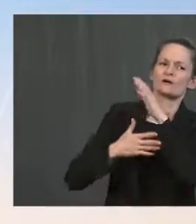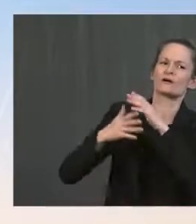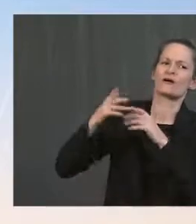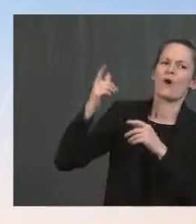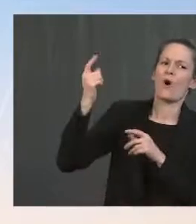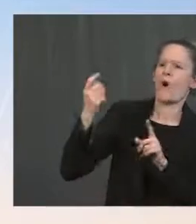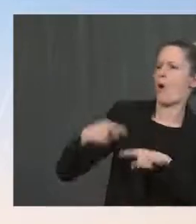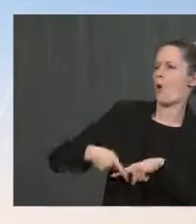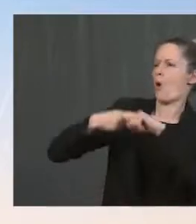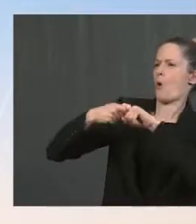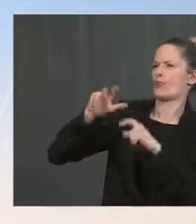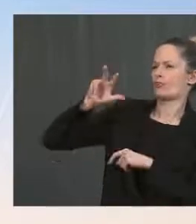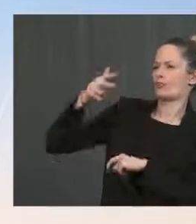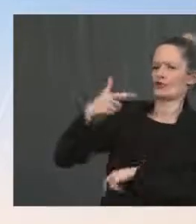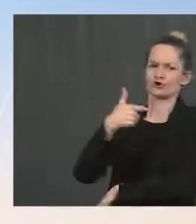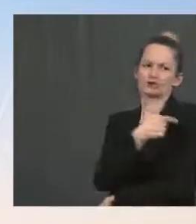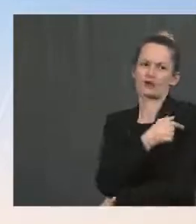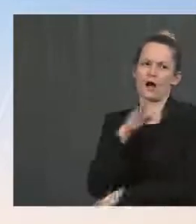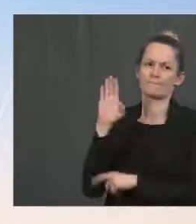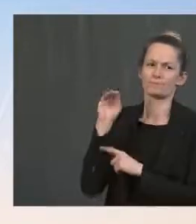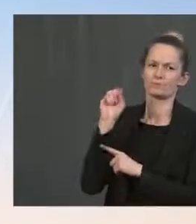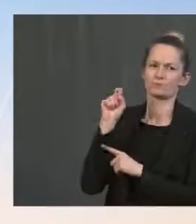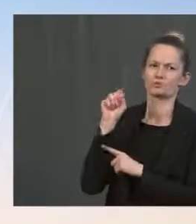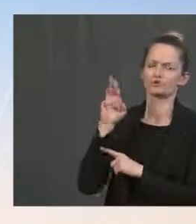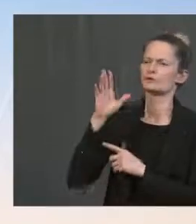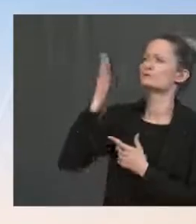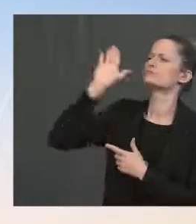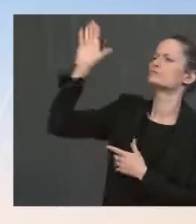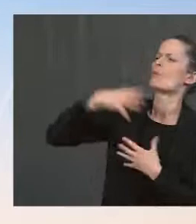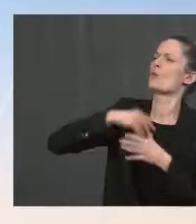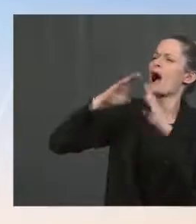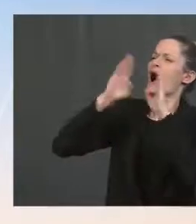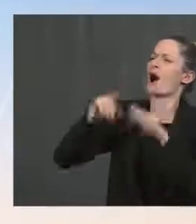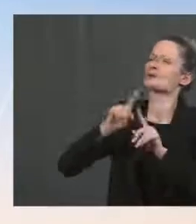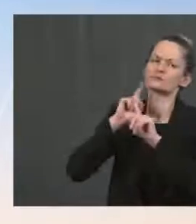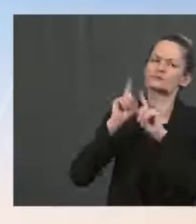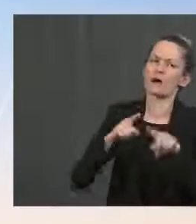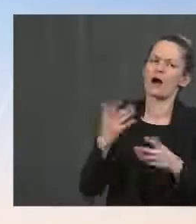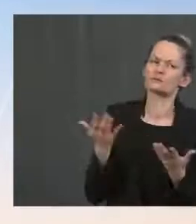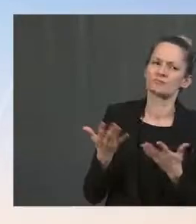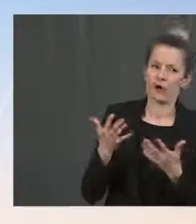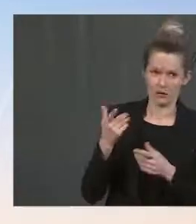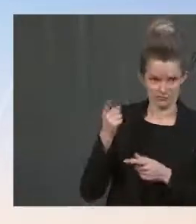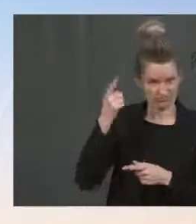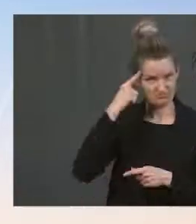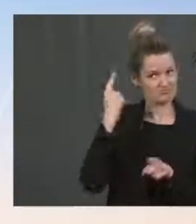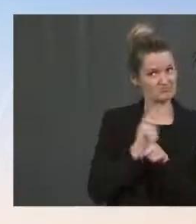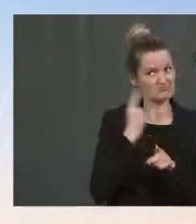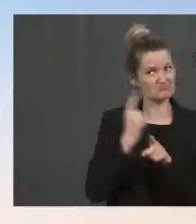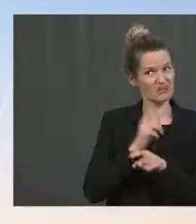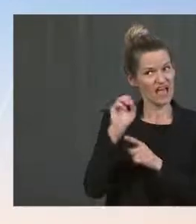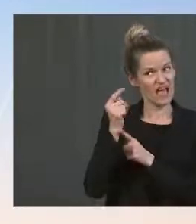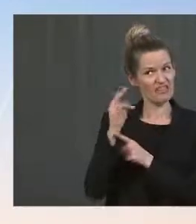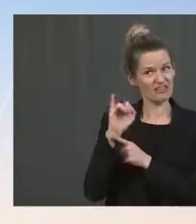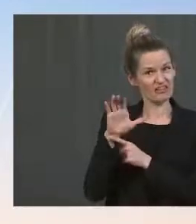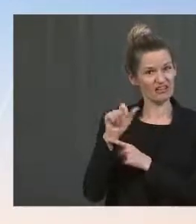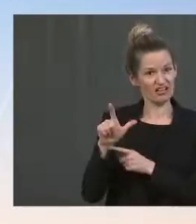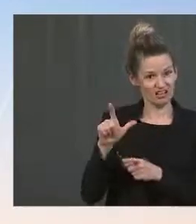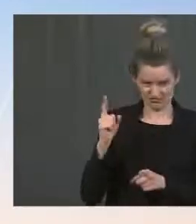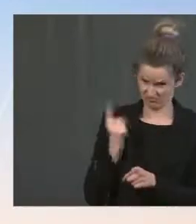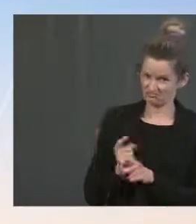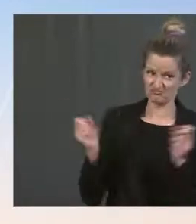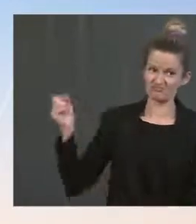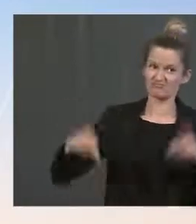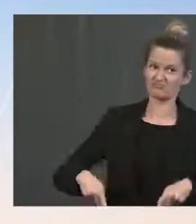the White House response to that? And is it ethical to start moving forward with booster shots at a time when so many countries